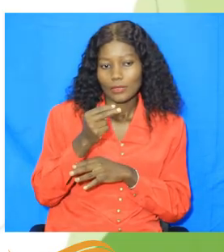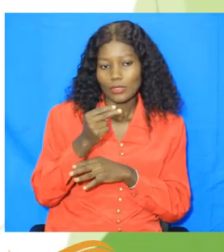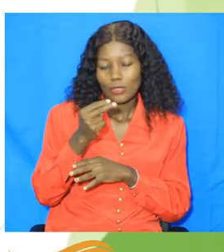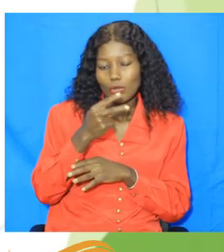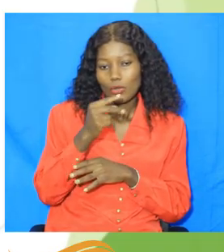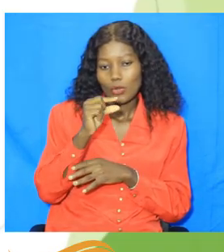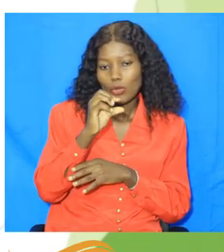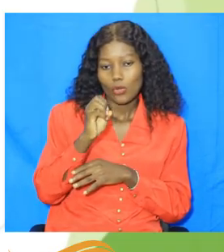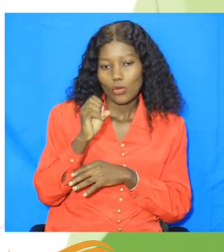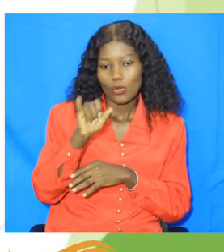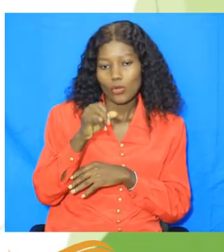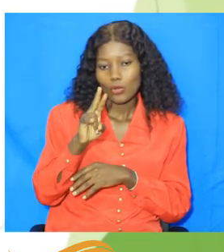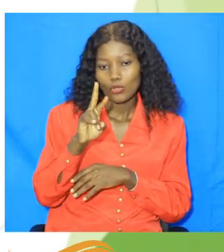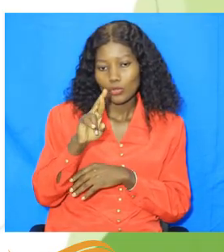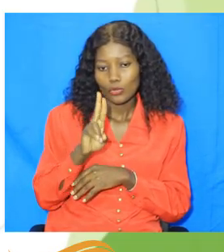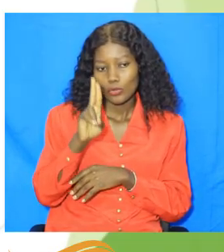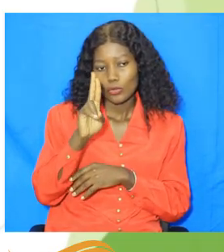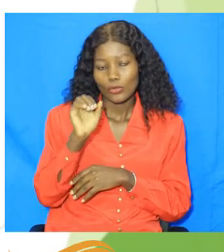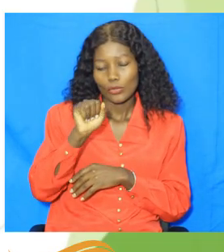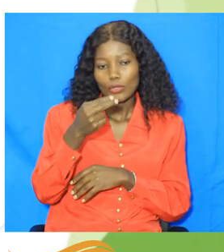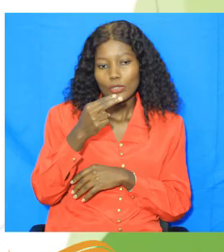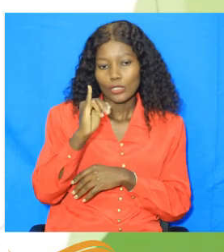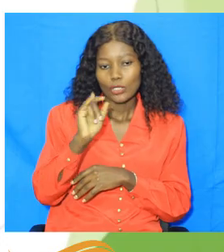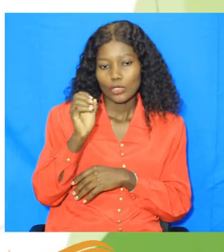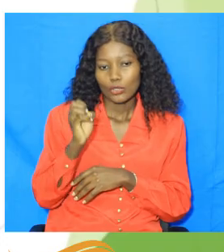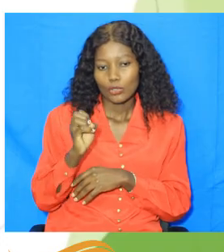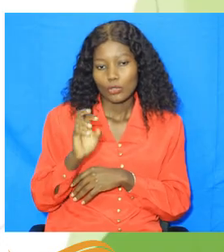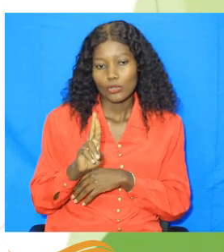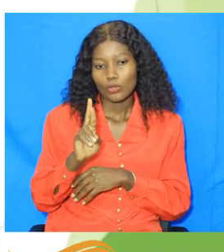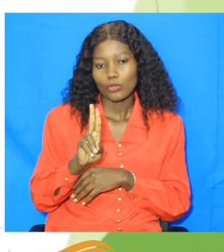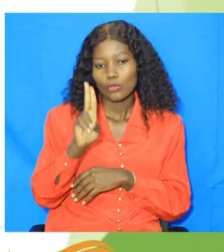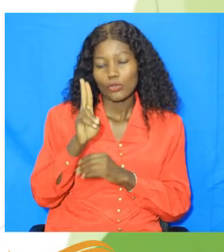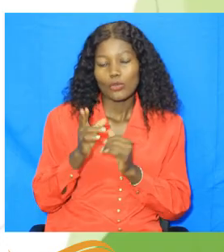Gojuro, Shitoryu, and Wadoryu.